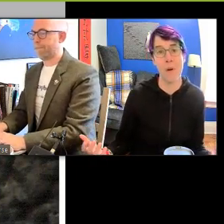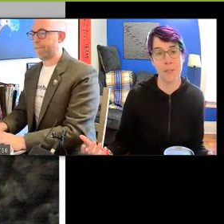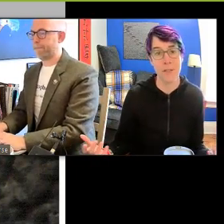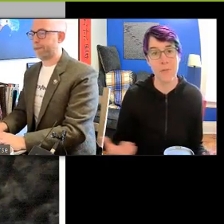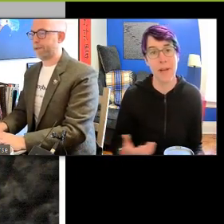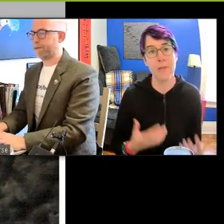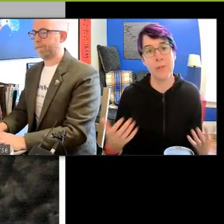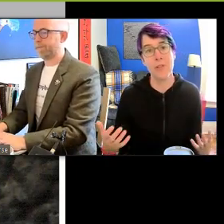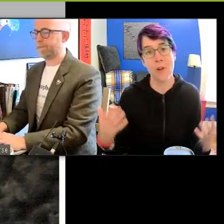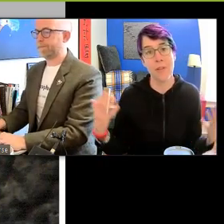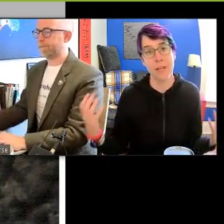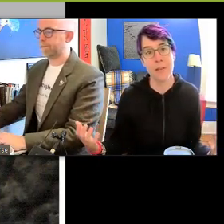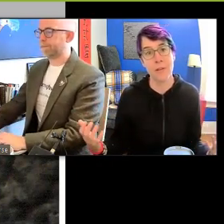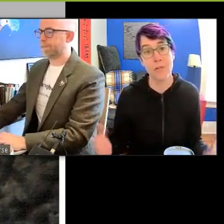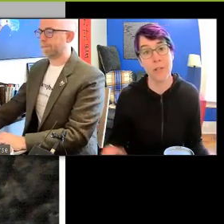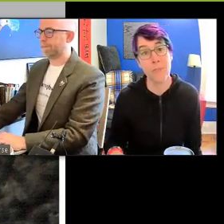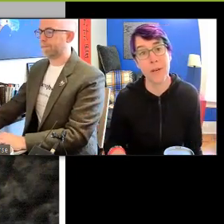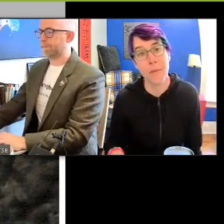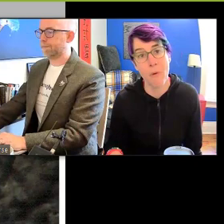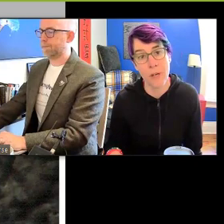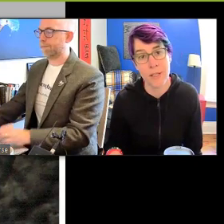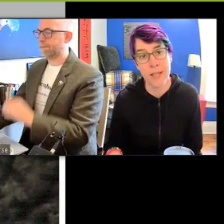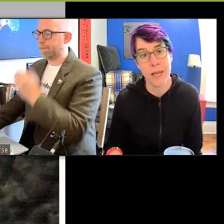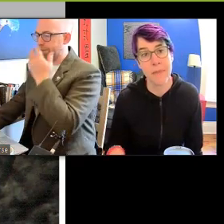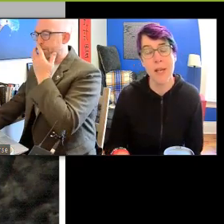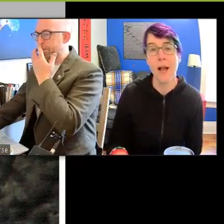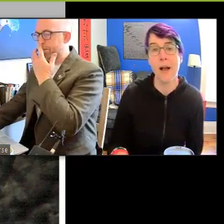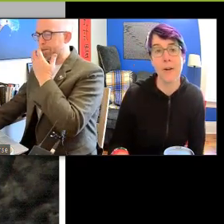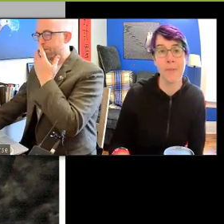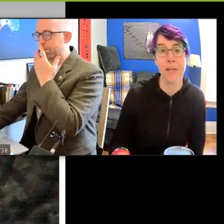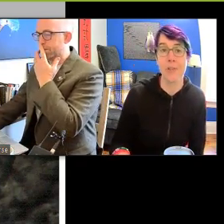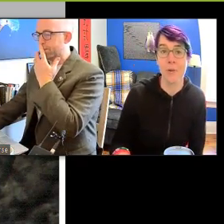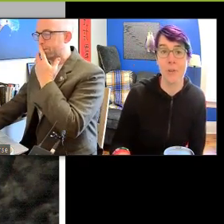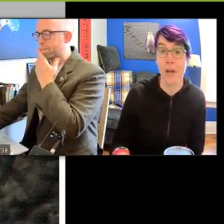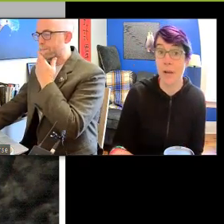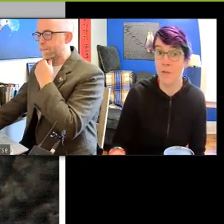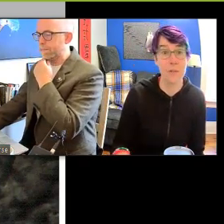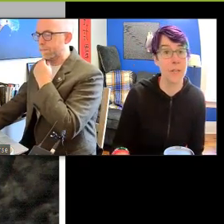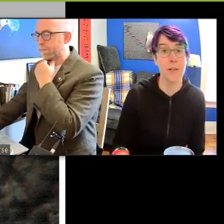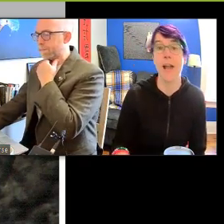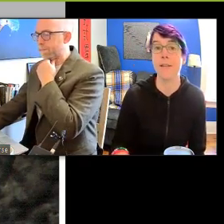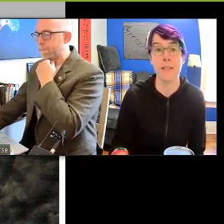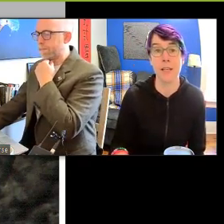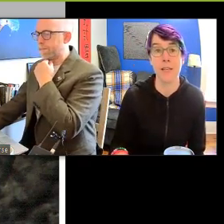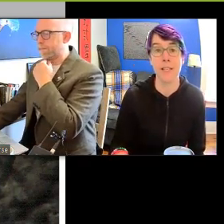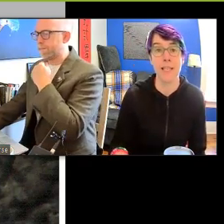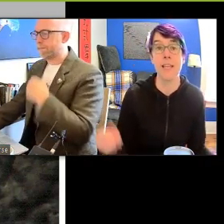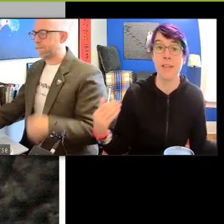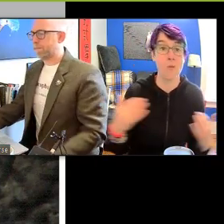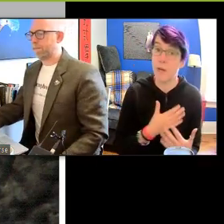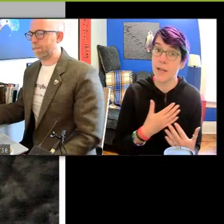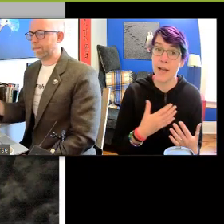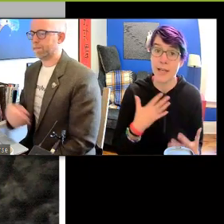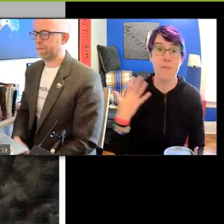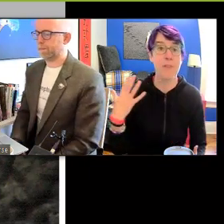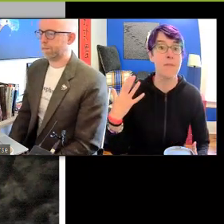their importance, right? Humans draw things that are usually pretty important to them. And so you're absolutely correct to say that